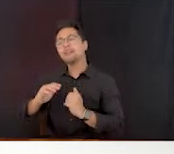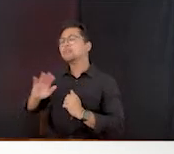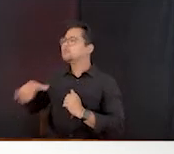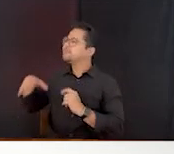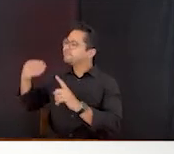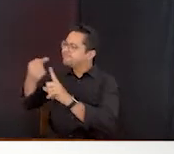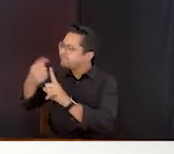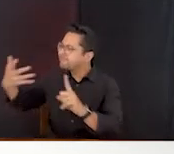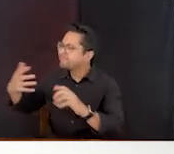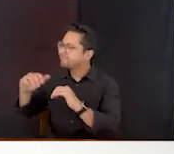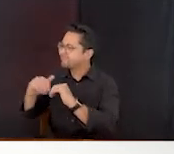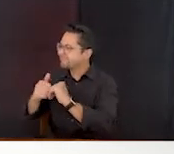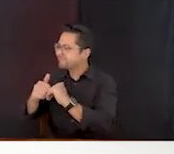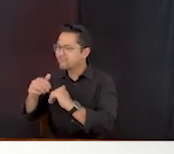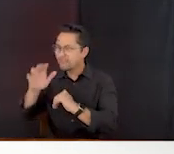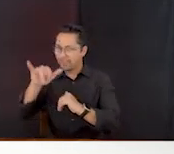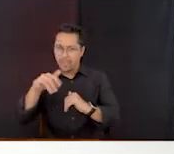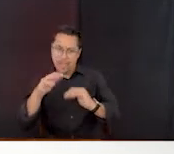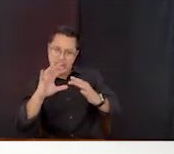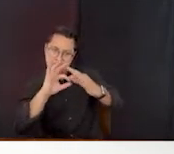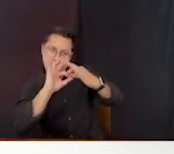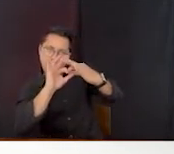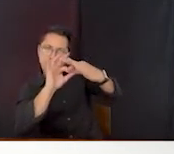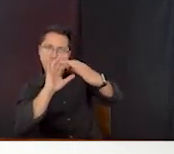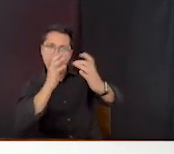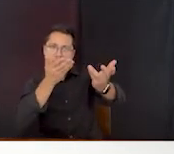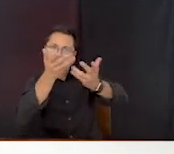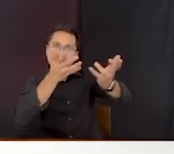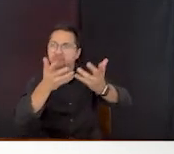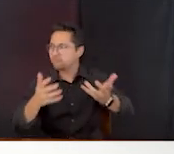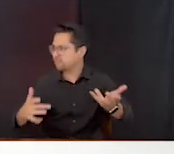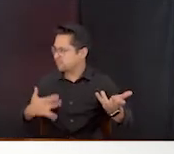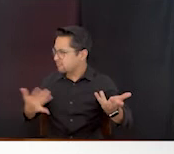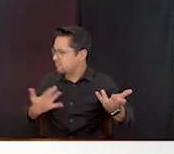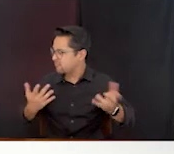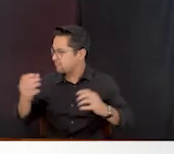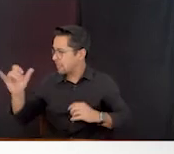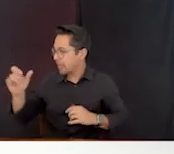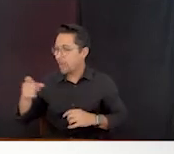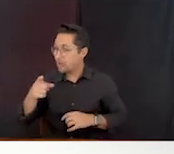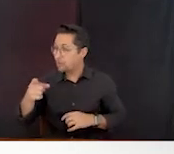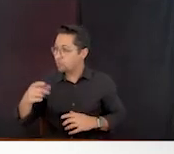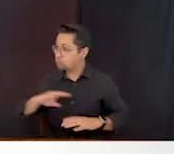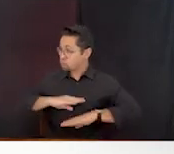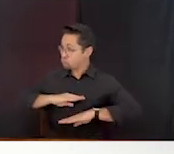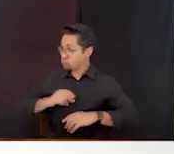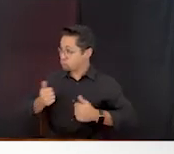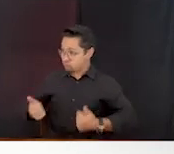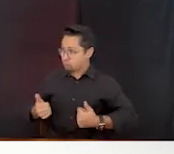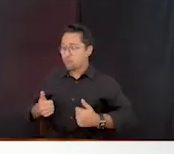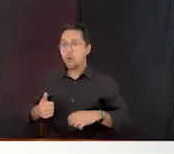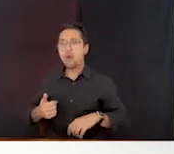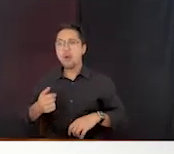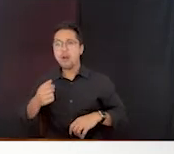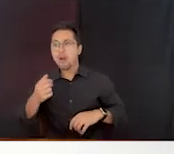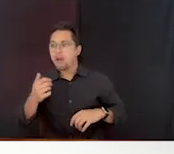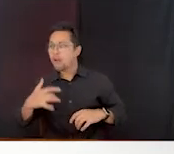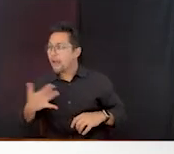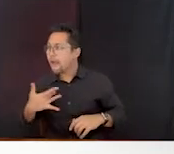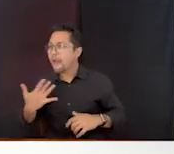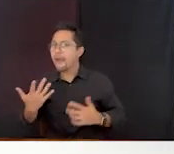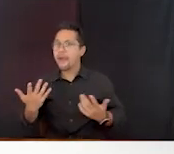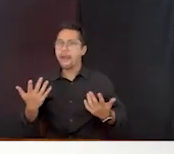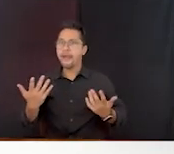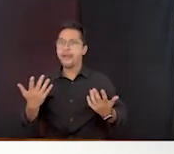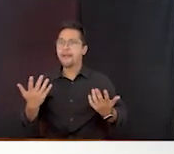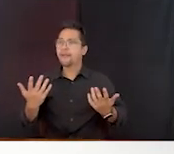how those social interactions felt. Did you feel like you were socially fulfilled, or were you just